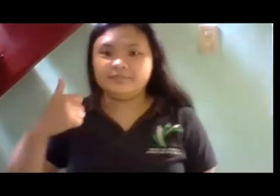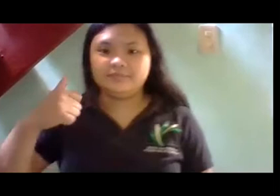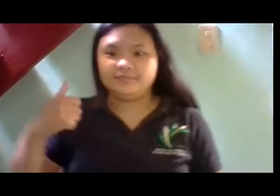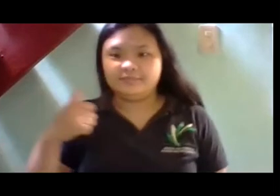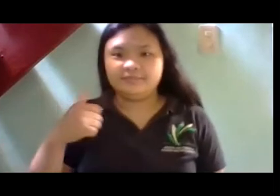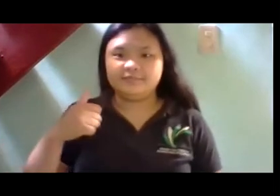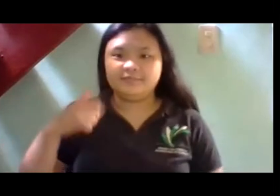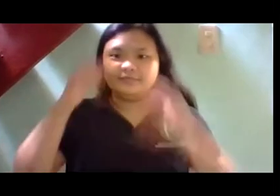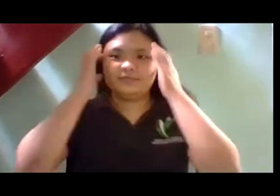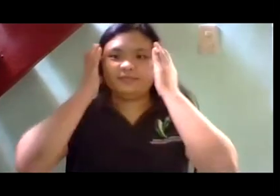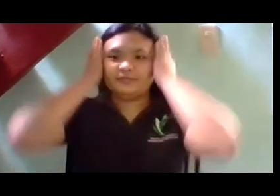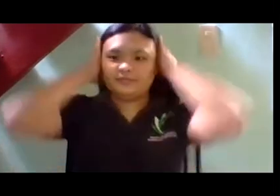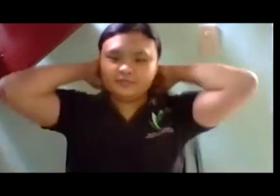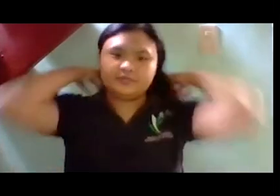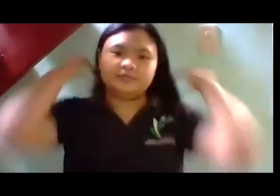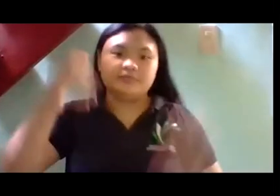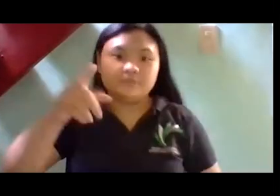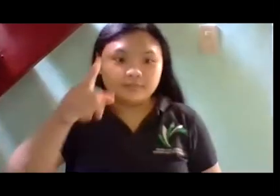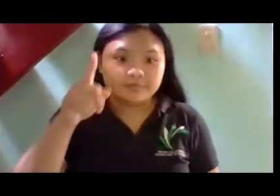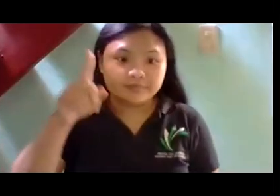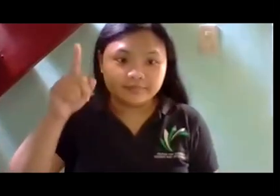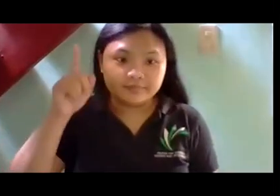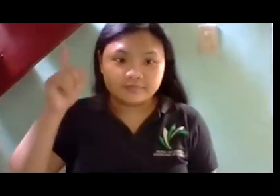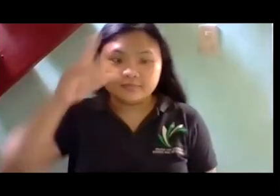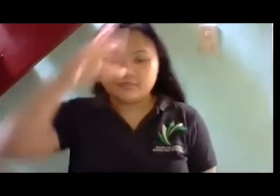All right. This is Jasmine.